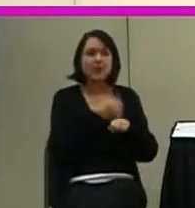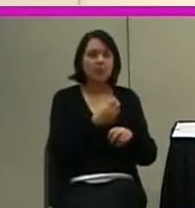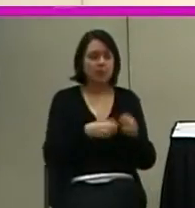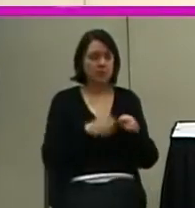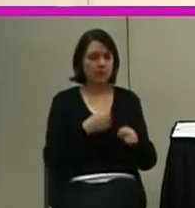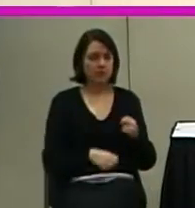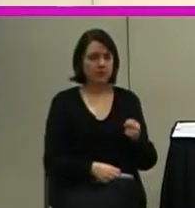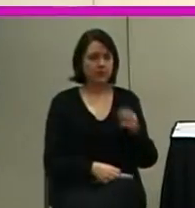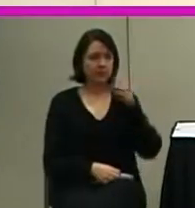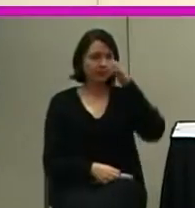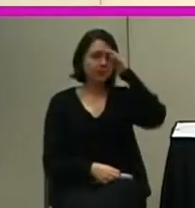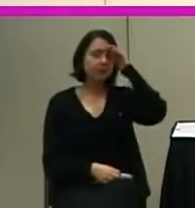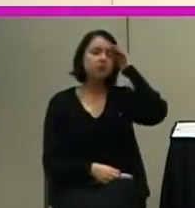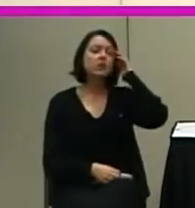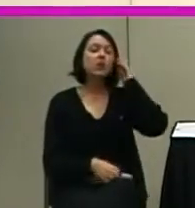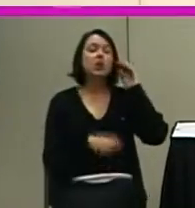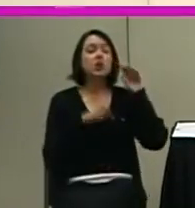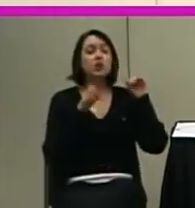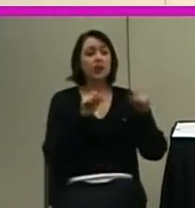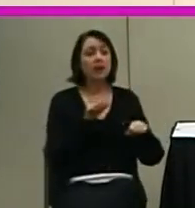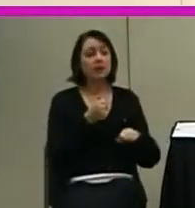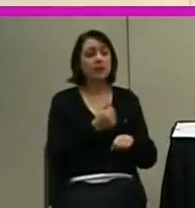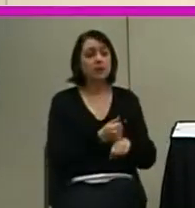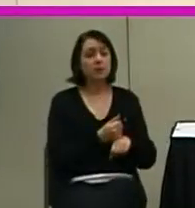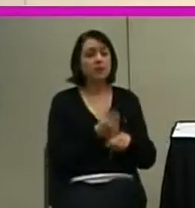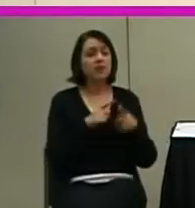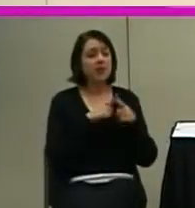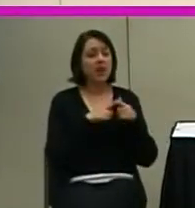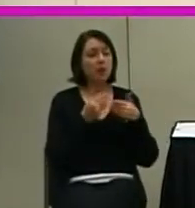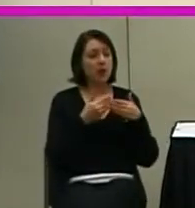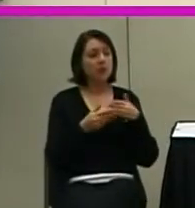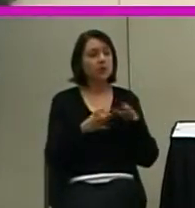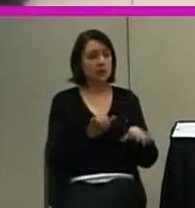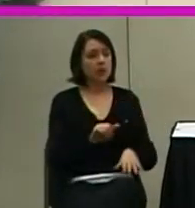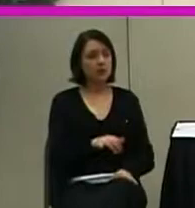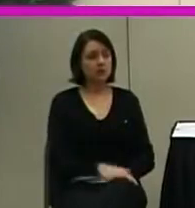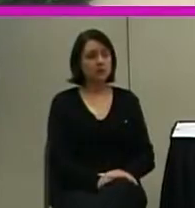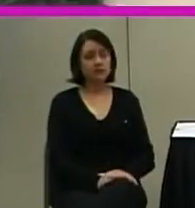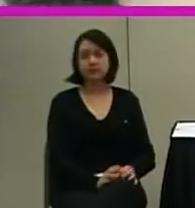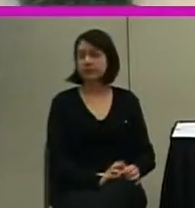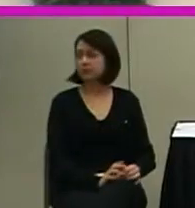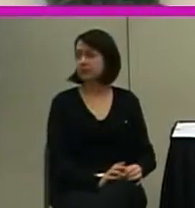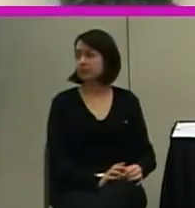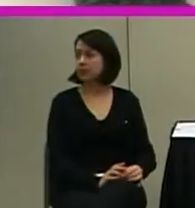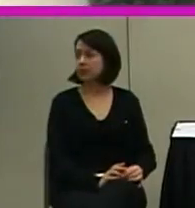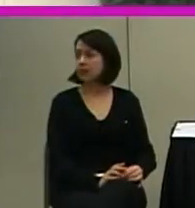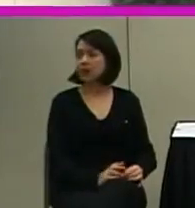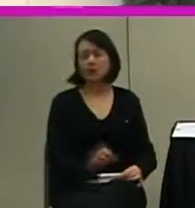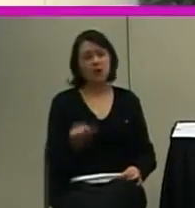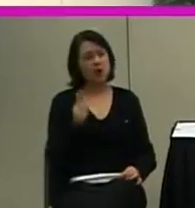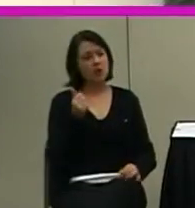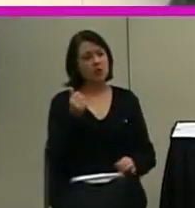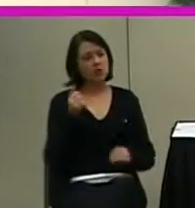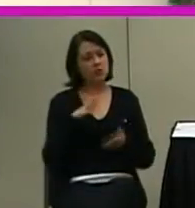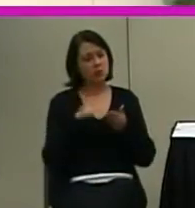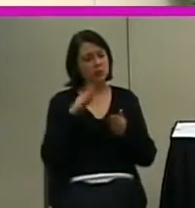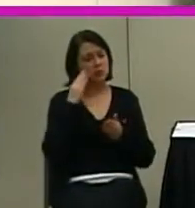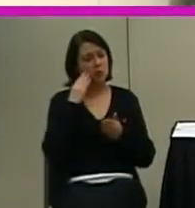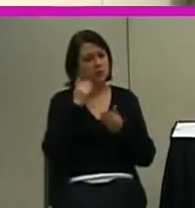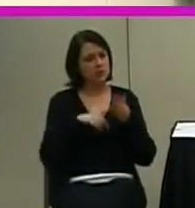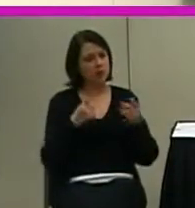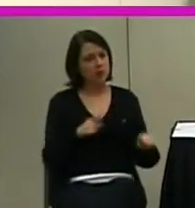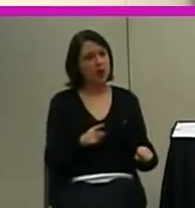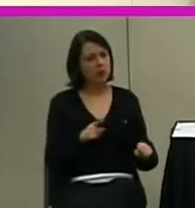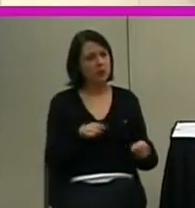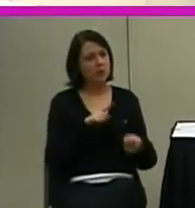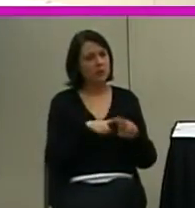problem. When you can set up the problem, then you can go ahead and do it that way. Does the rest of the class know what's going on? I mean, once you bring them